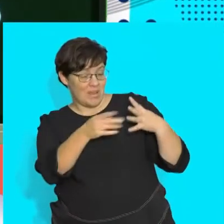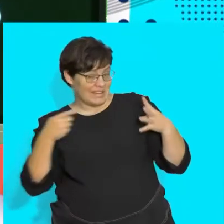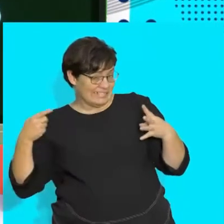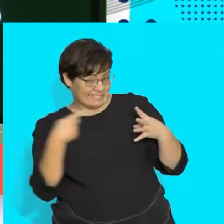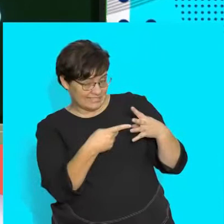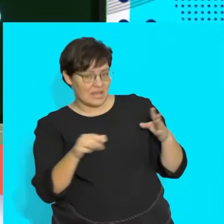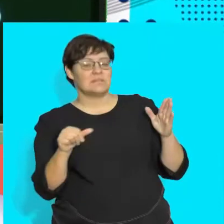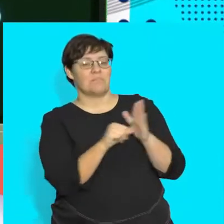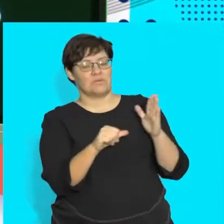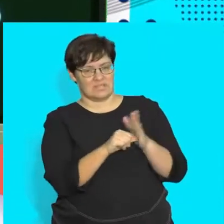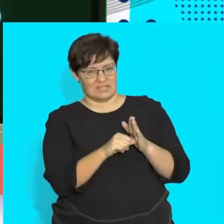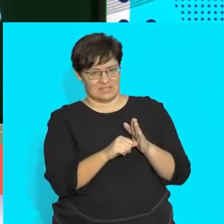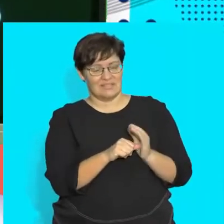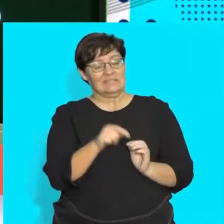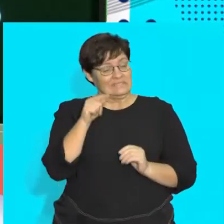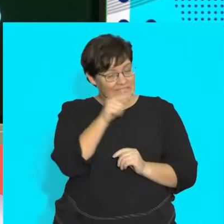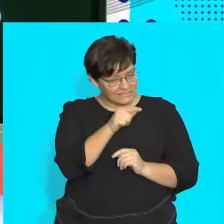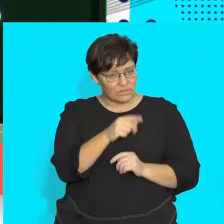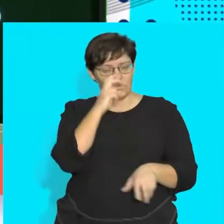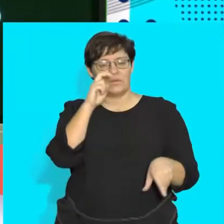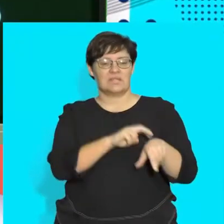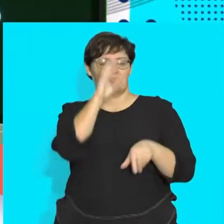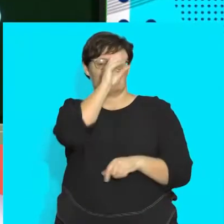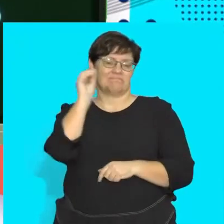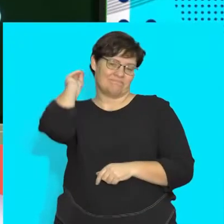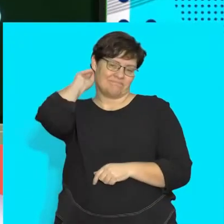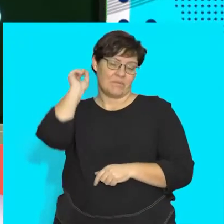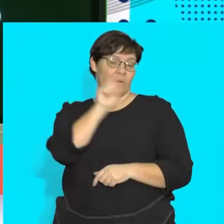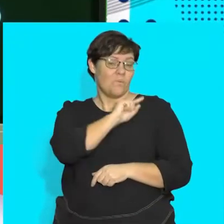part. That formula is what you need to remember, because that formula